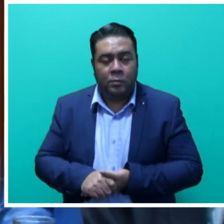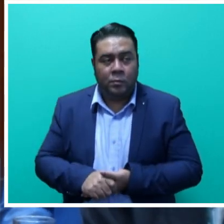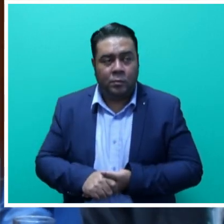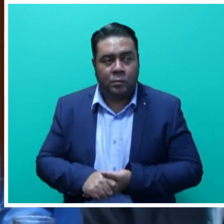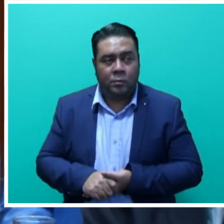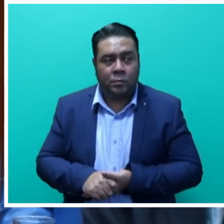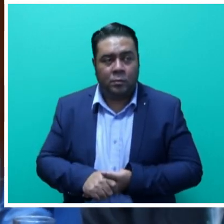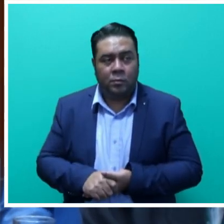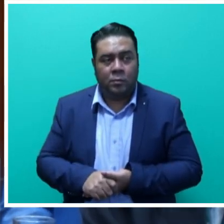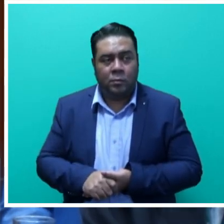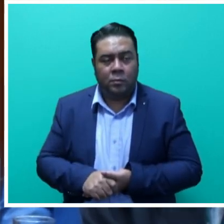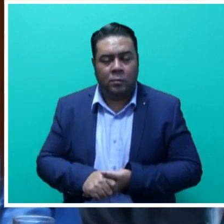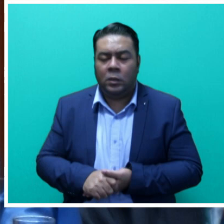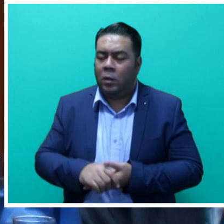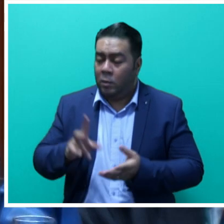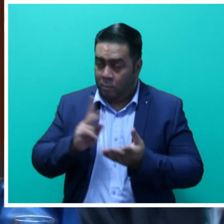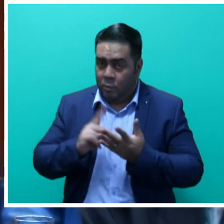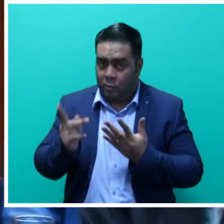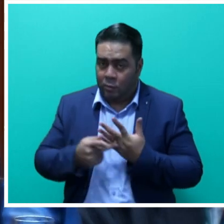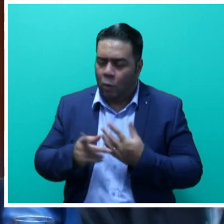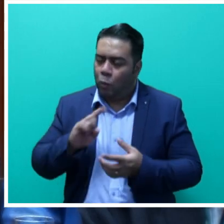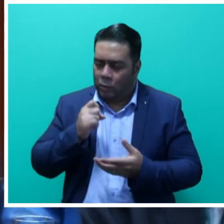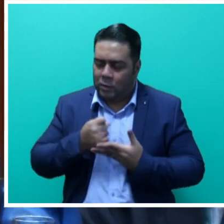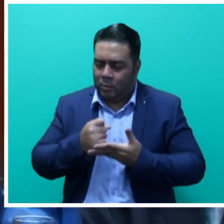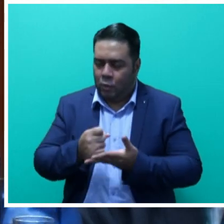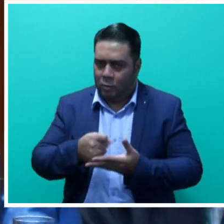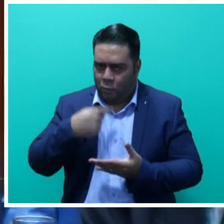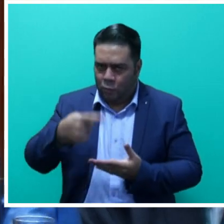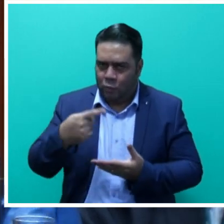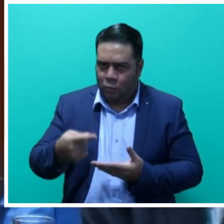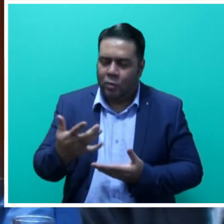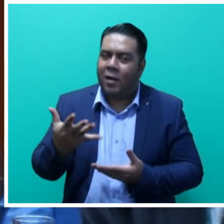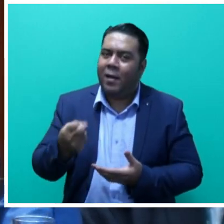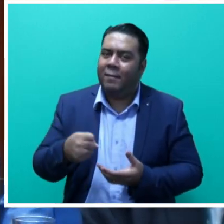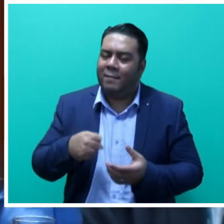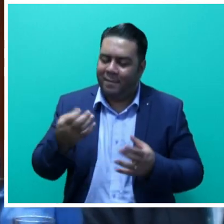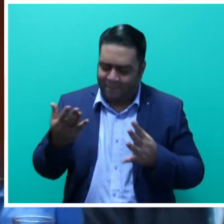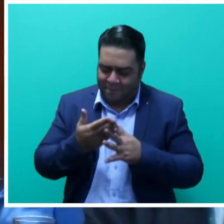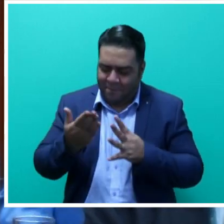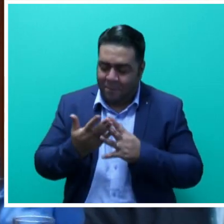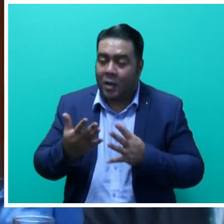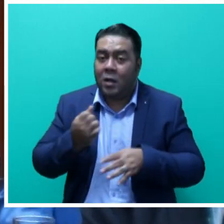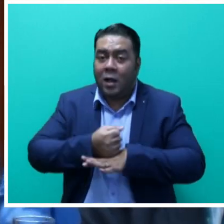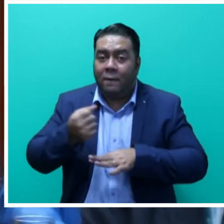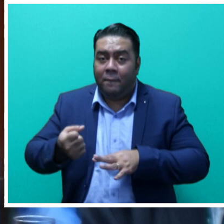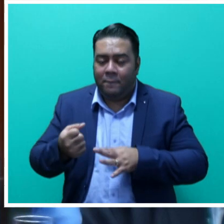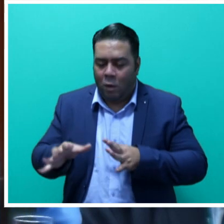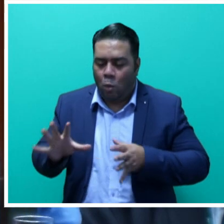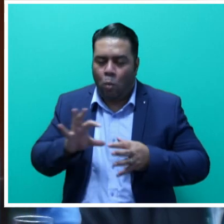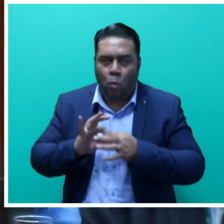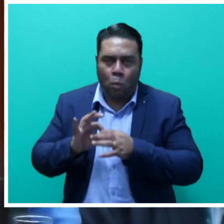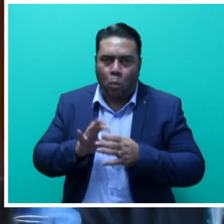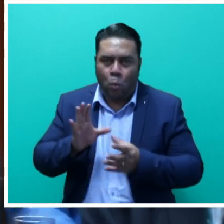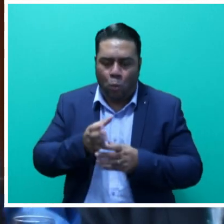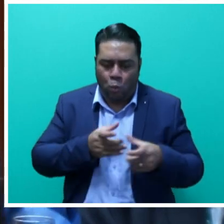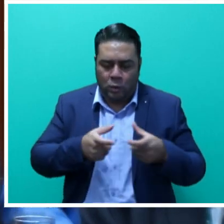organizations. The project will support continued intra-government coordination through a project steering